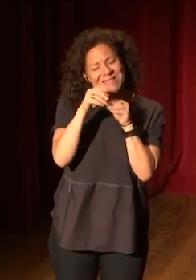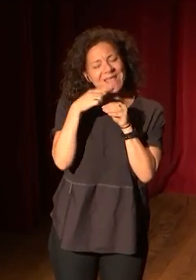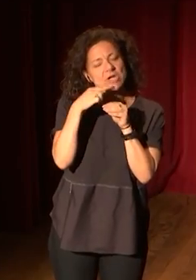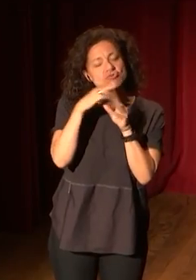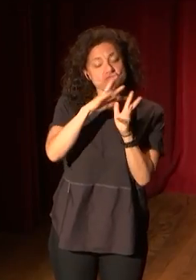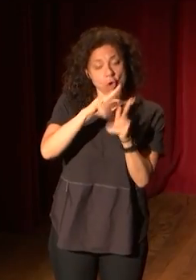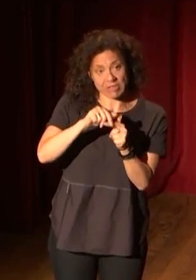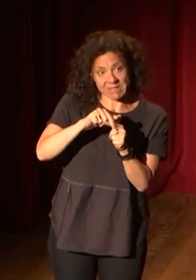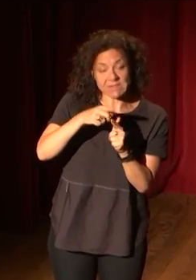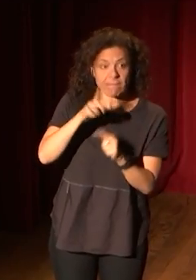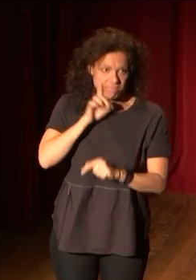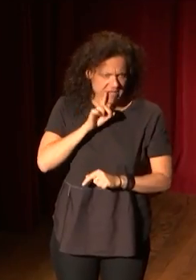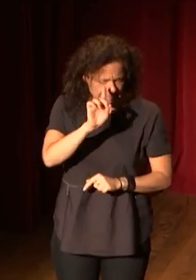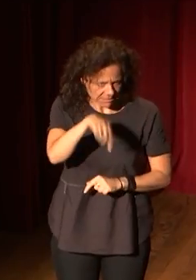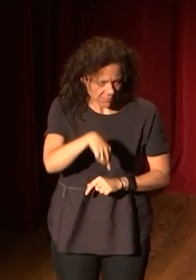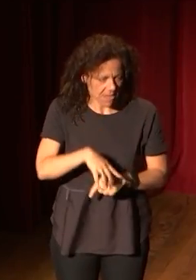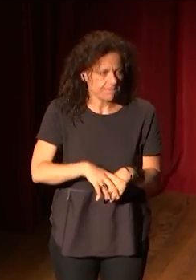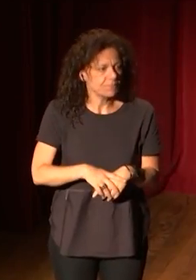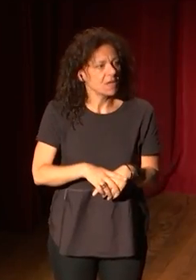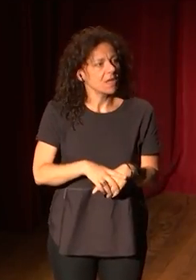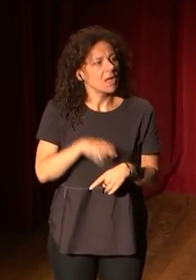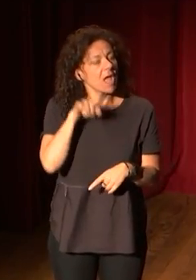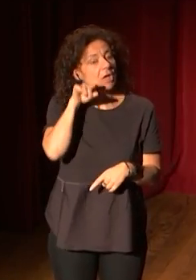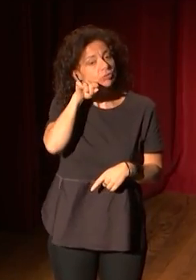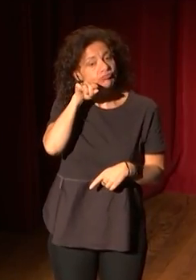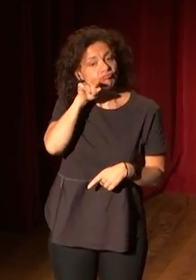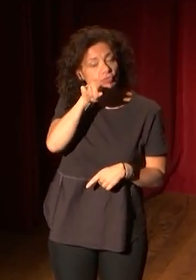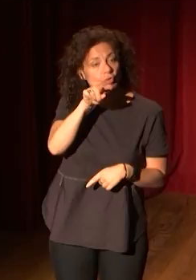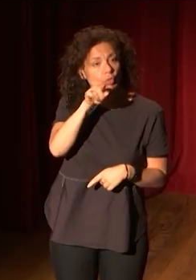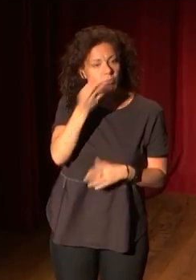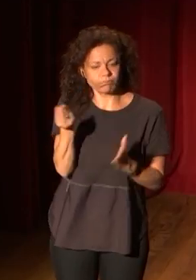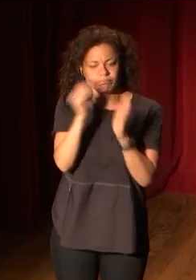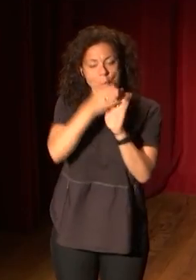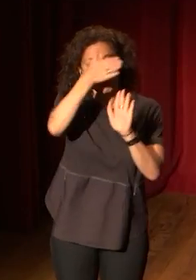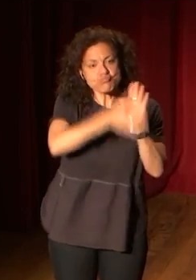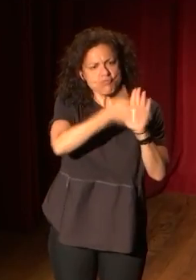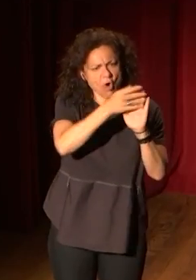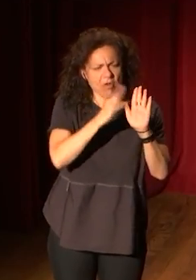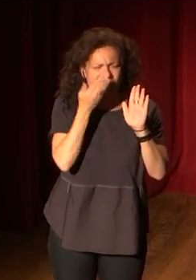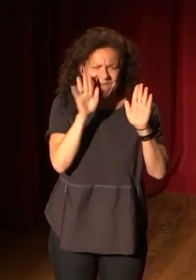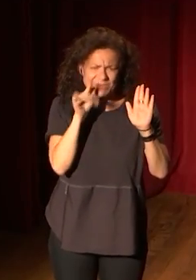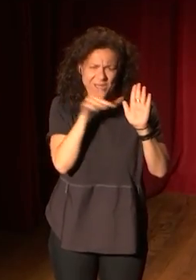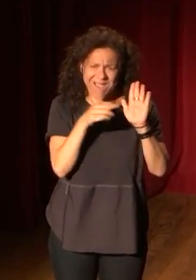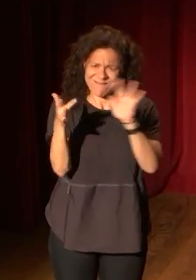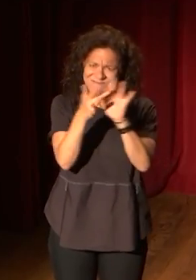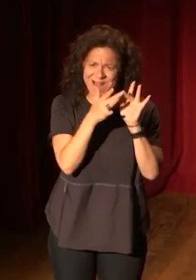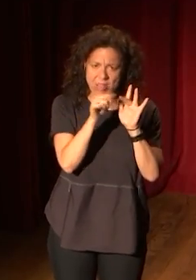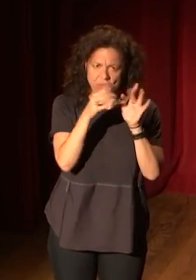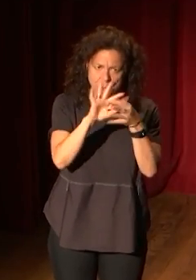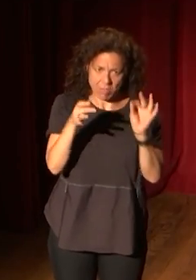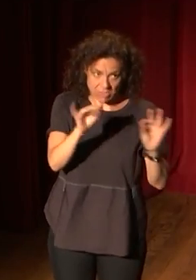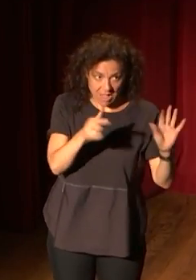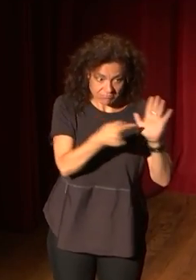even in your tele in your muro de Facebook donde tú ves la relación que tienes con tus amigos